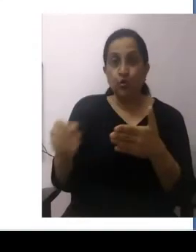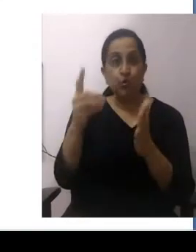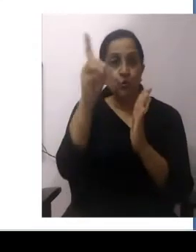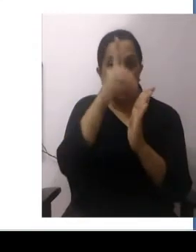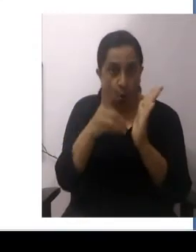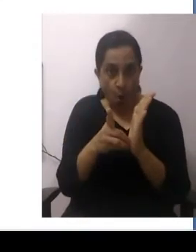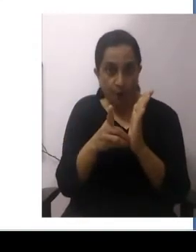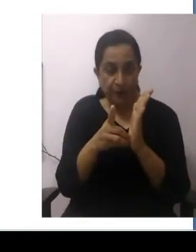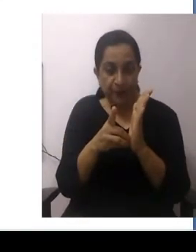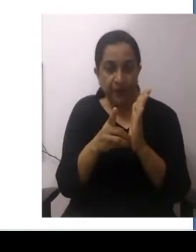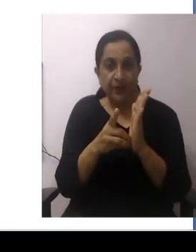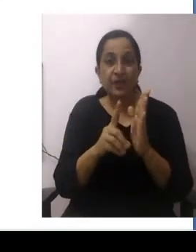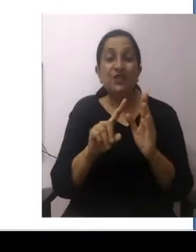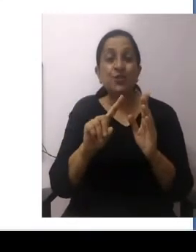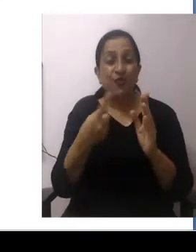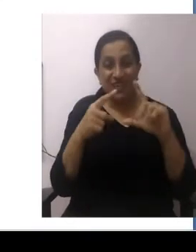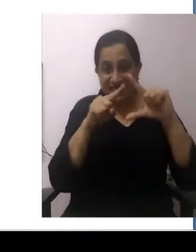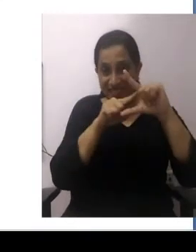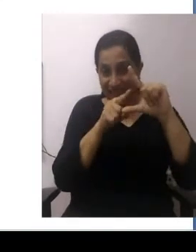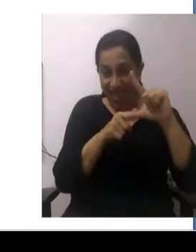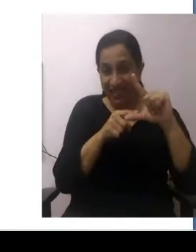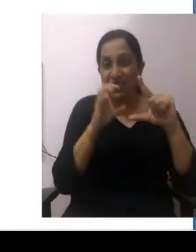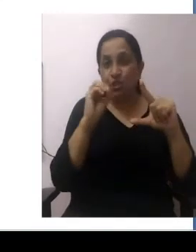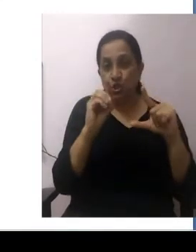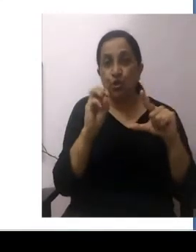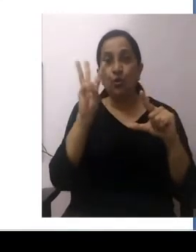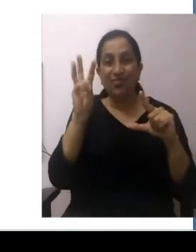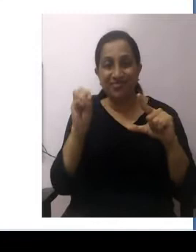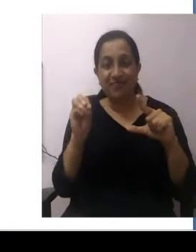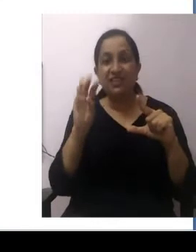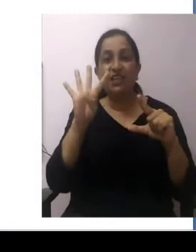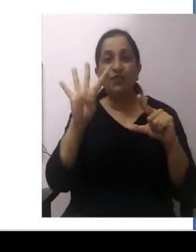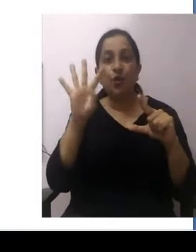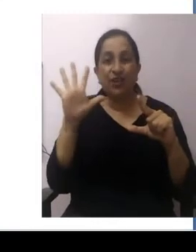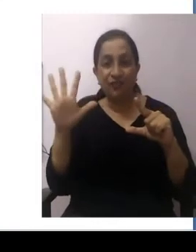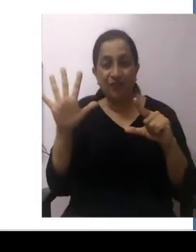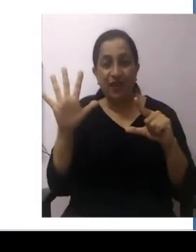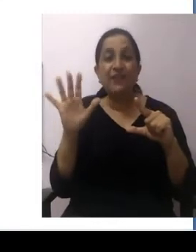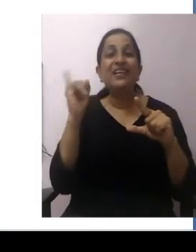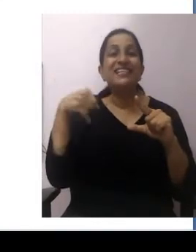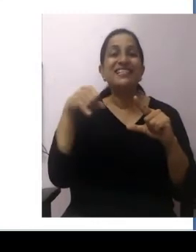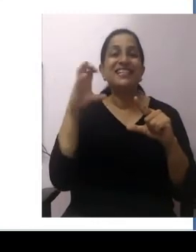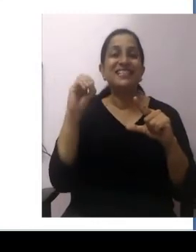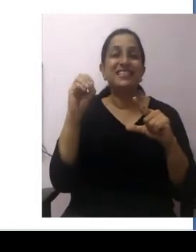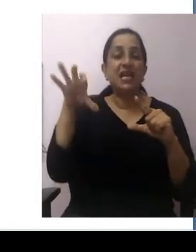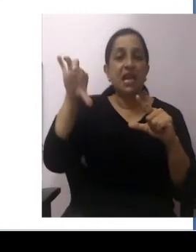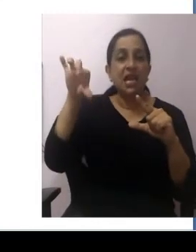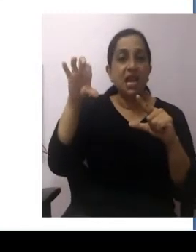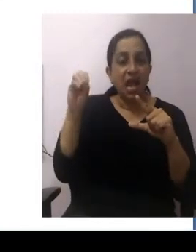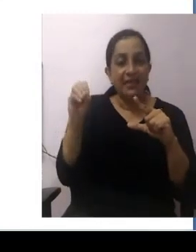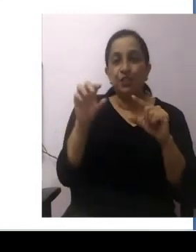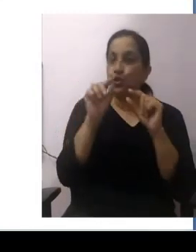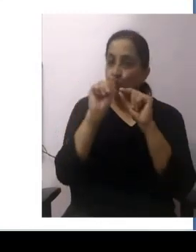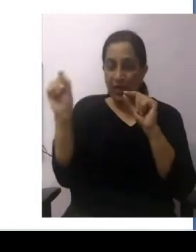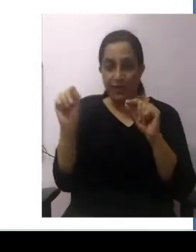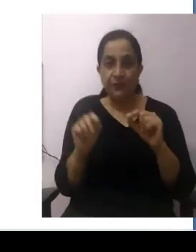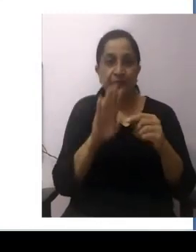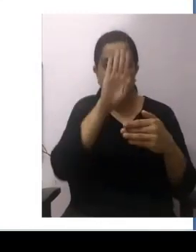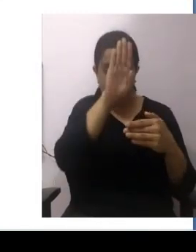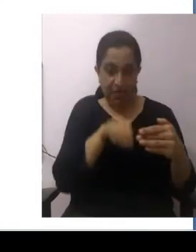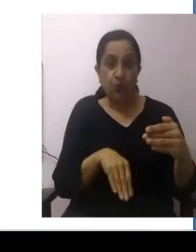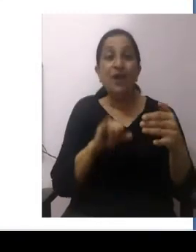How? First write the angles 0, 30, 45, 60, 90. Then